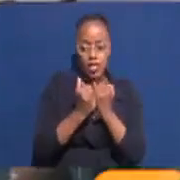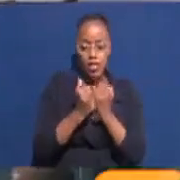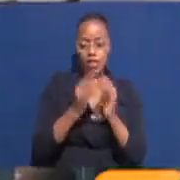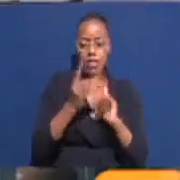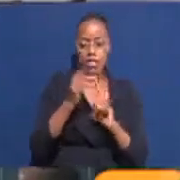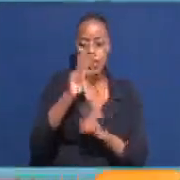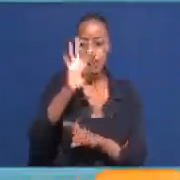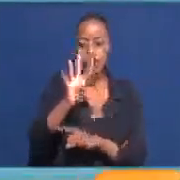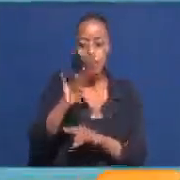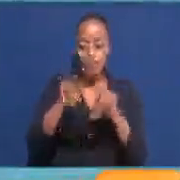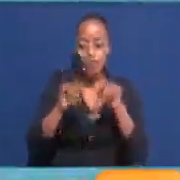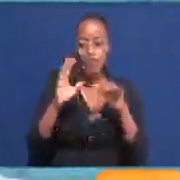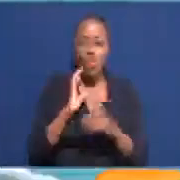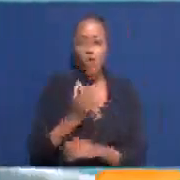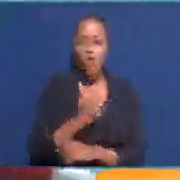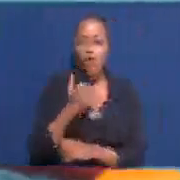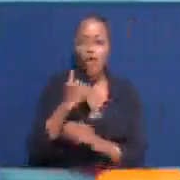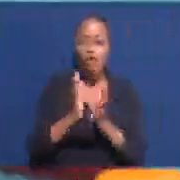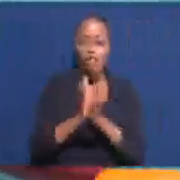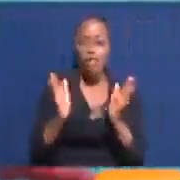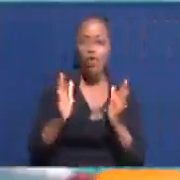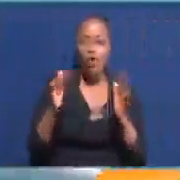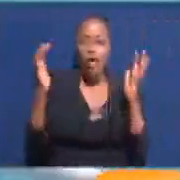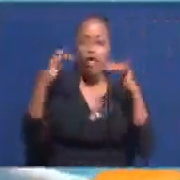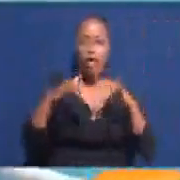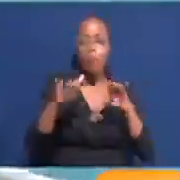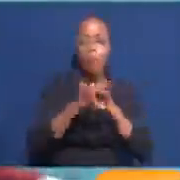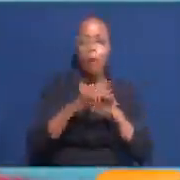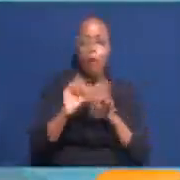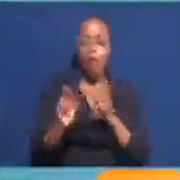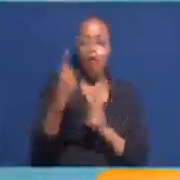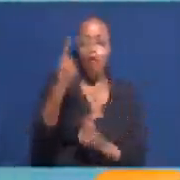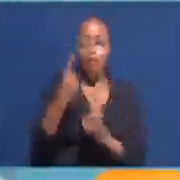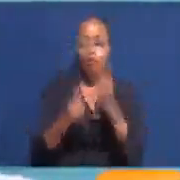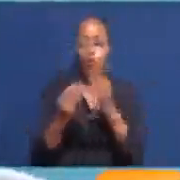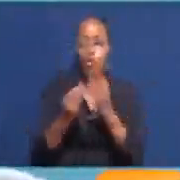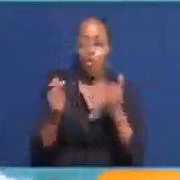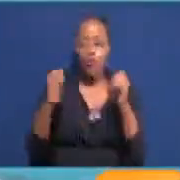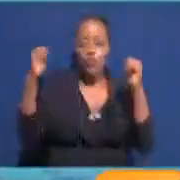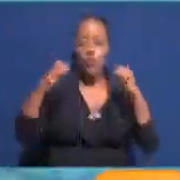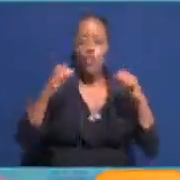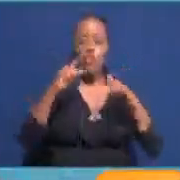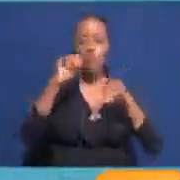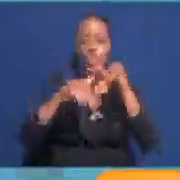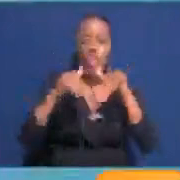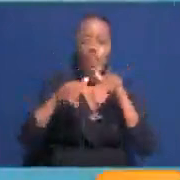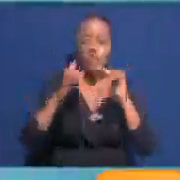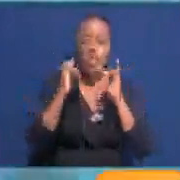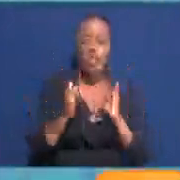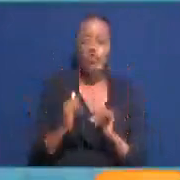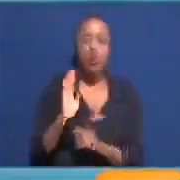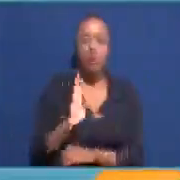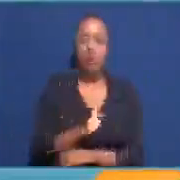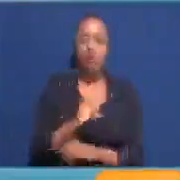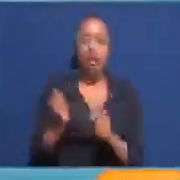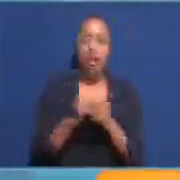the Stabilization Committee oversaw a special general assembly with members coming up with resolutions. They agreed that elections for a new executive board will